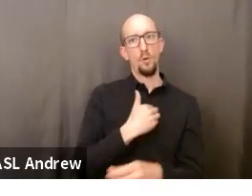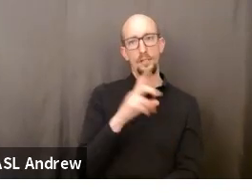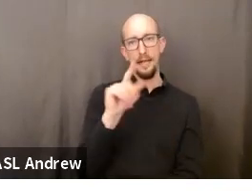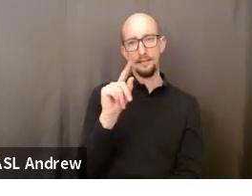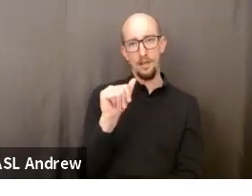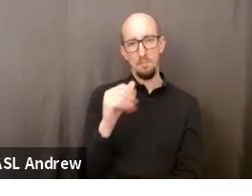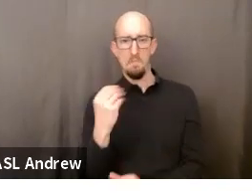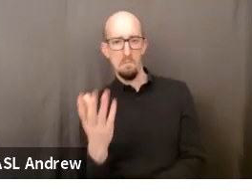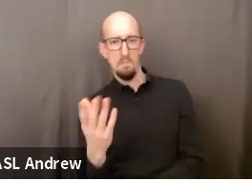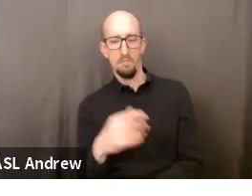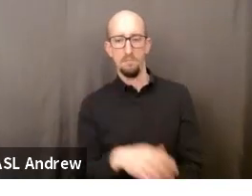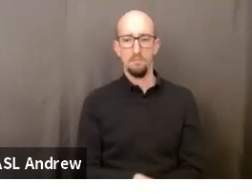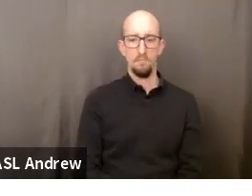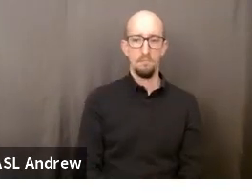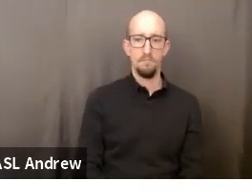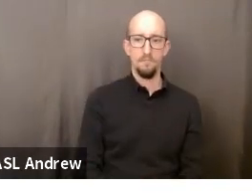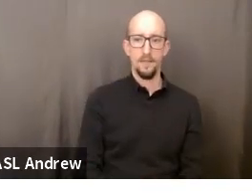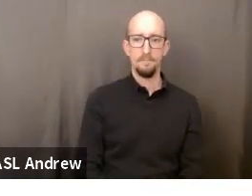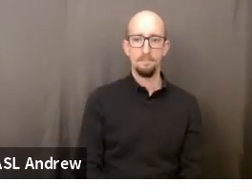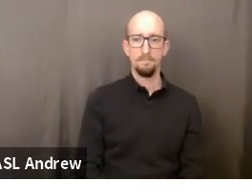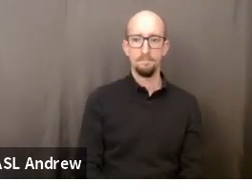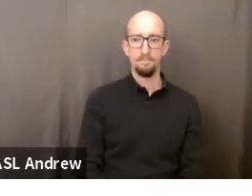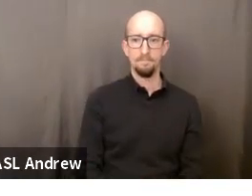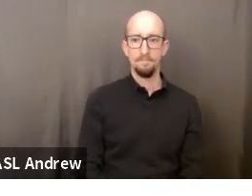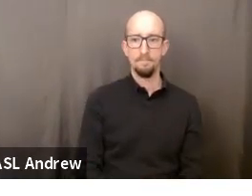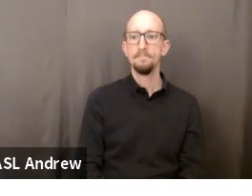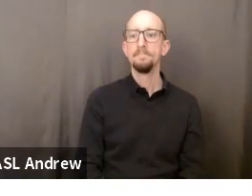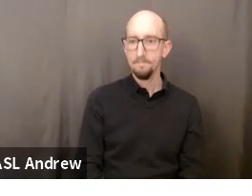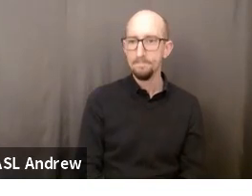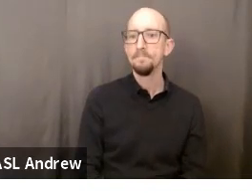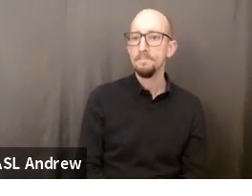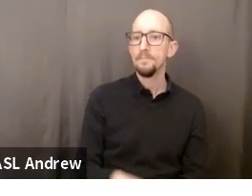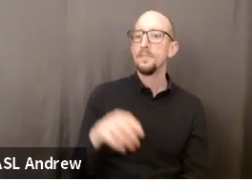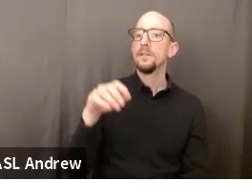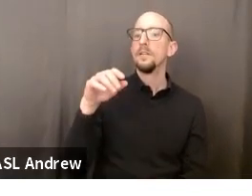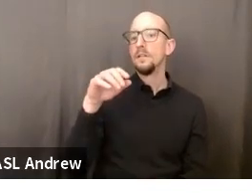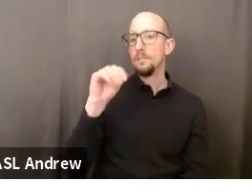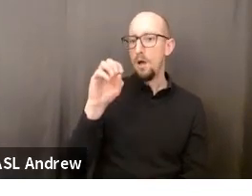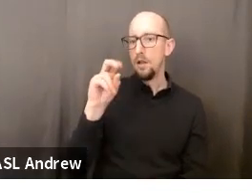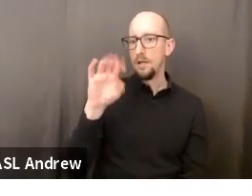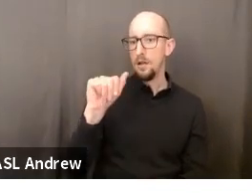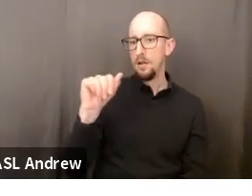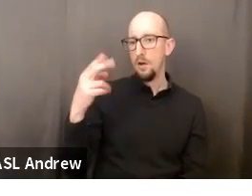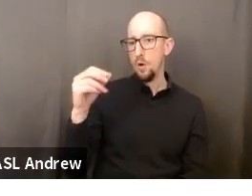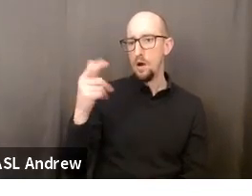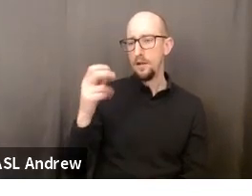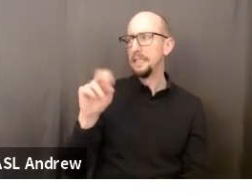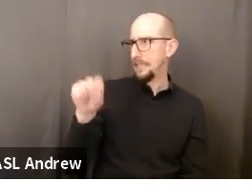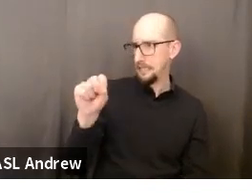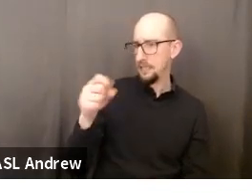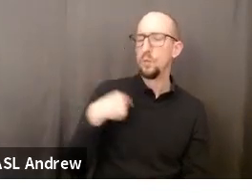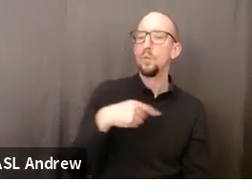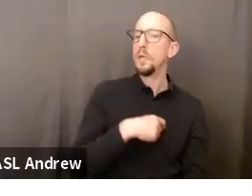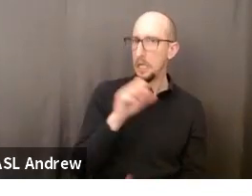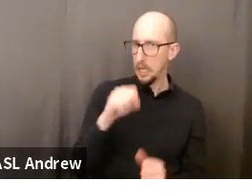side note, Ms. Hogan. Yep, we can explore what the relevant data points are that are available